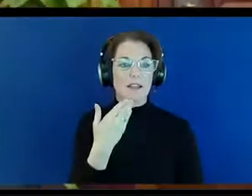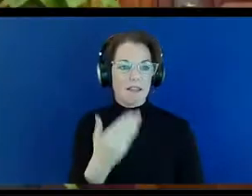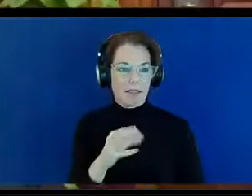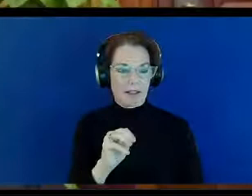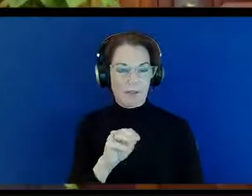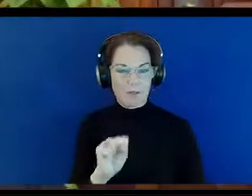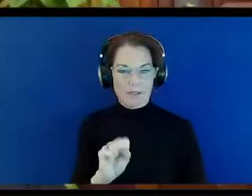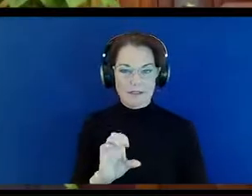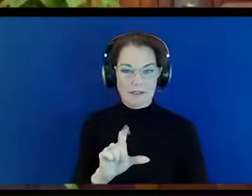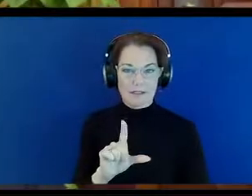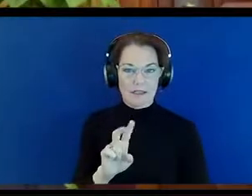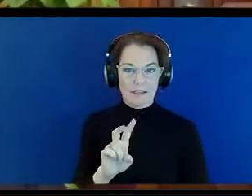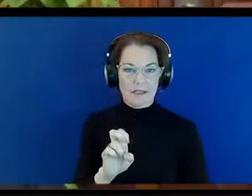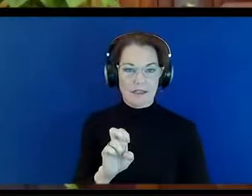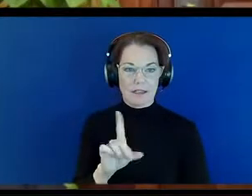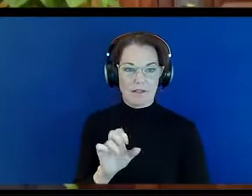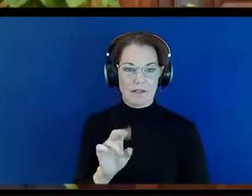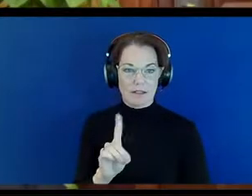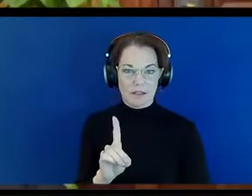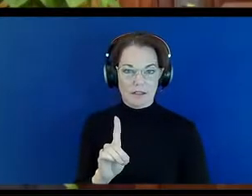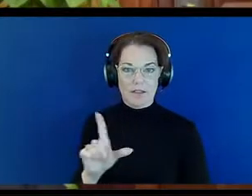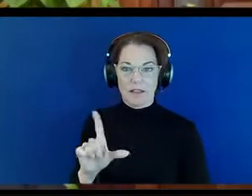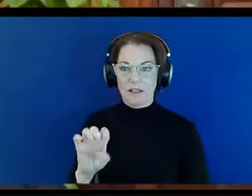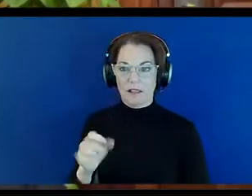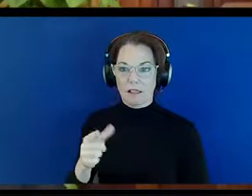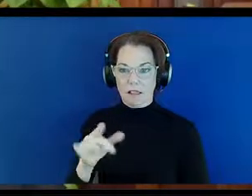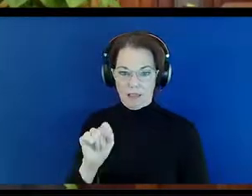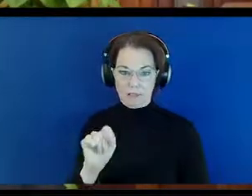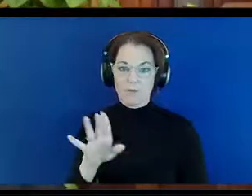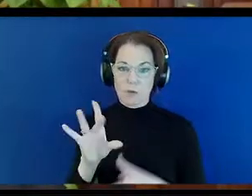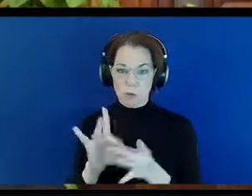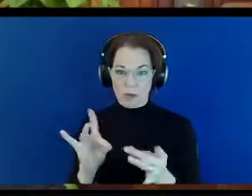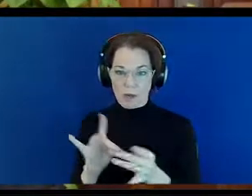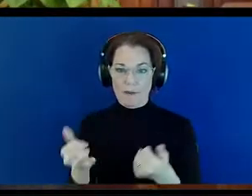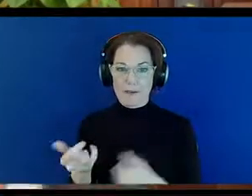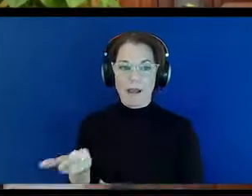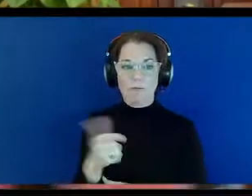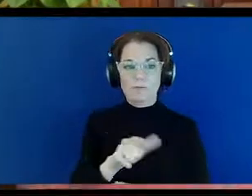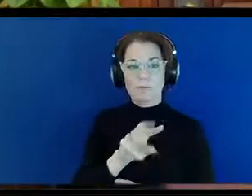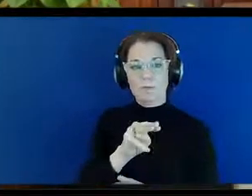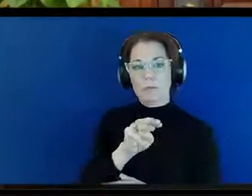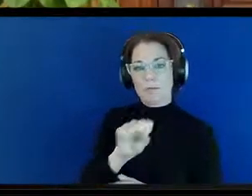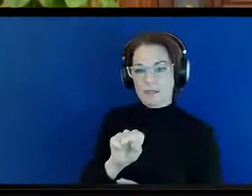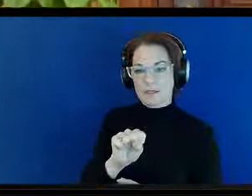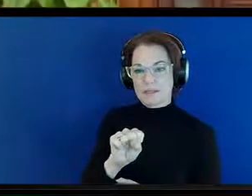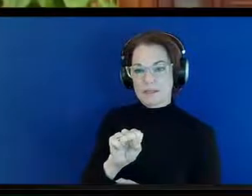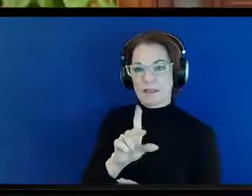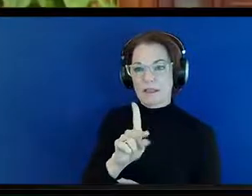for your testimony. We'll turn next to Ms. Kelly.